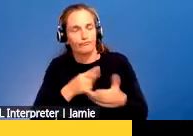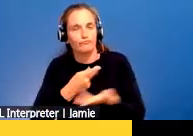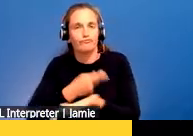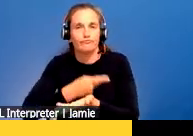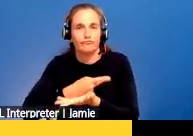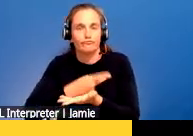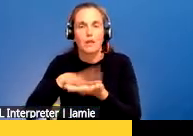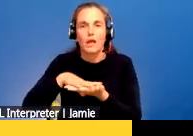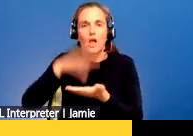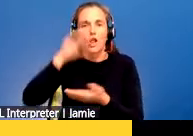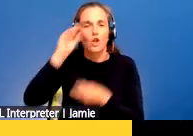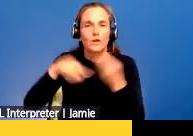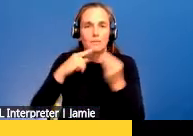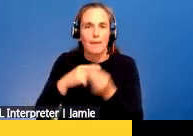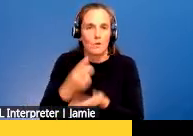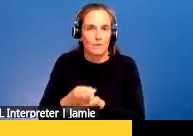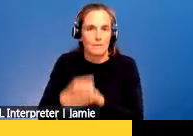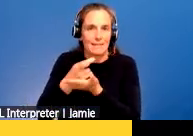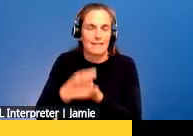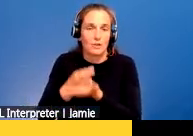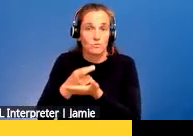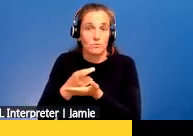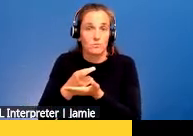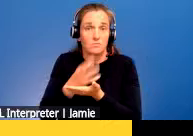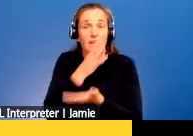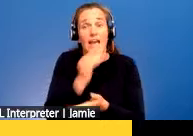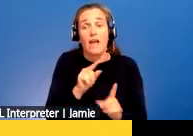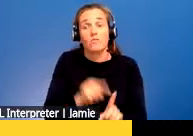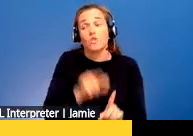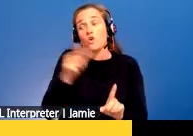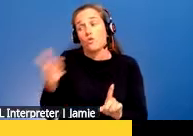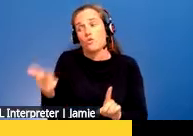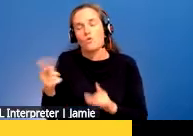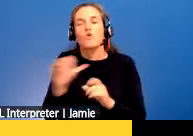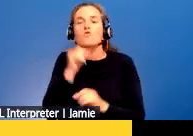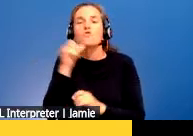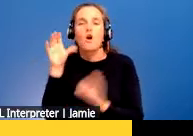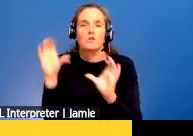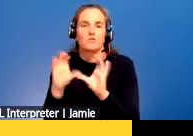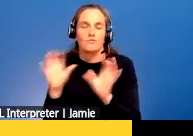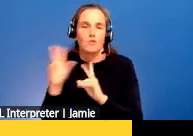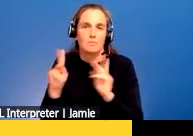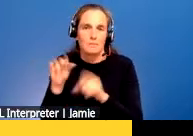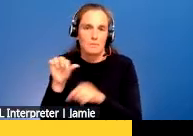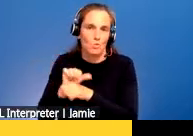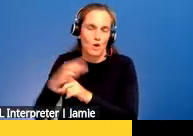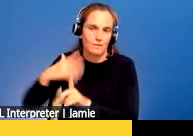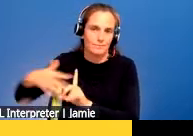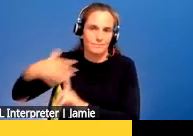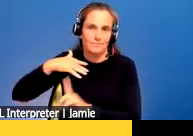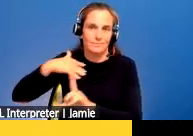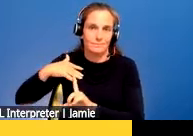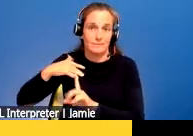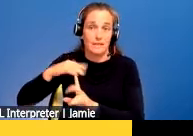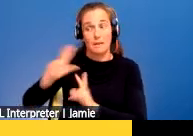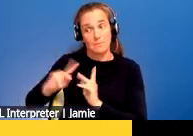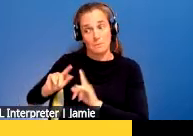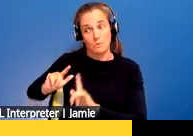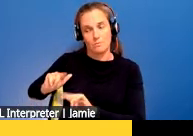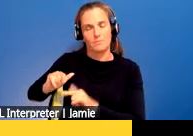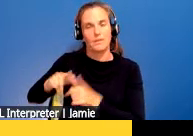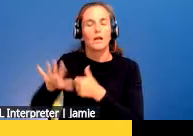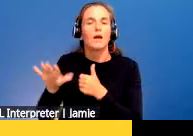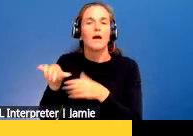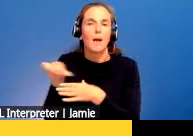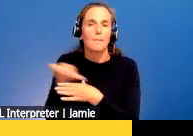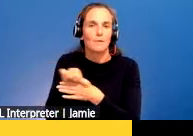rehabilitation. There are also non-certified professionals who work in those spaces, sometimes people who have gone to apprenticeship